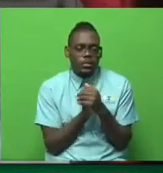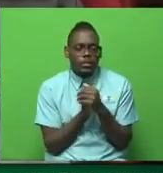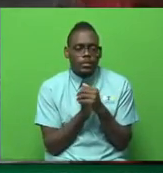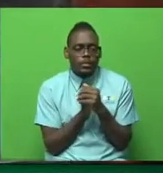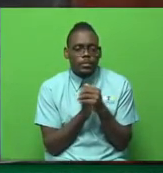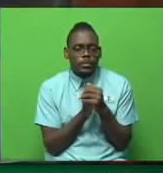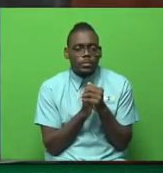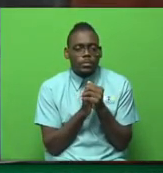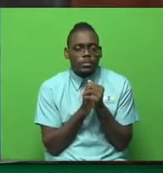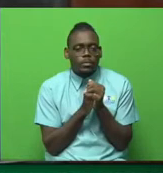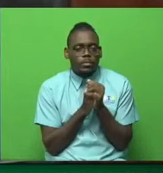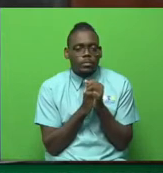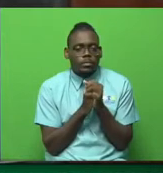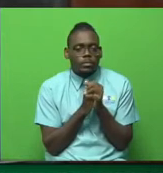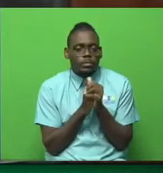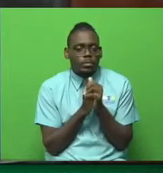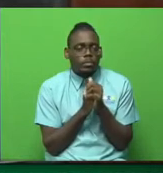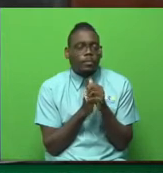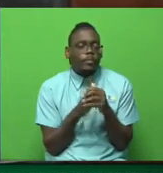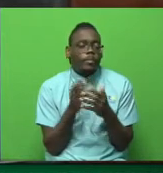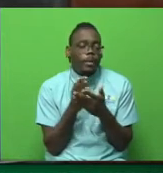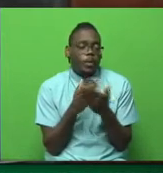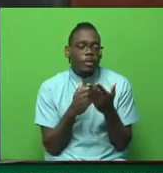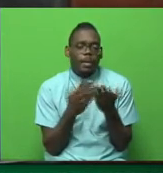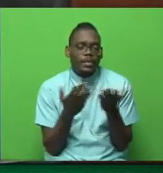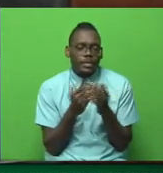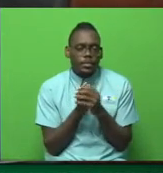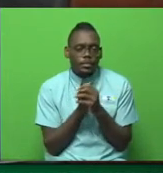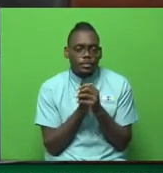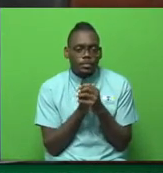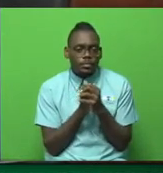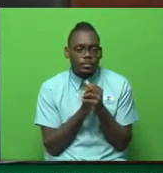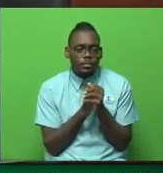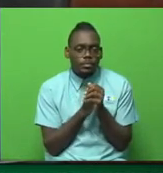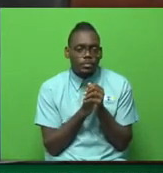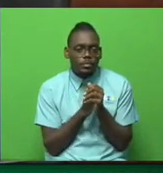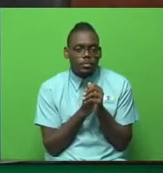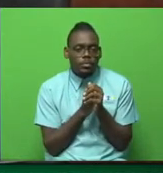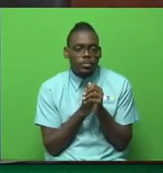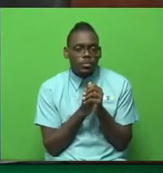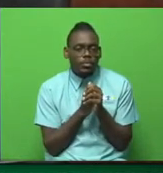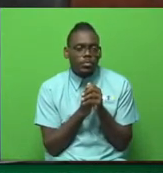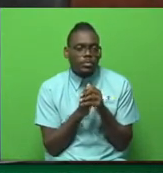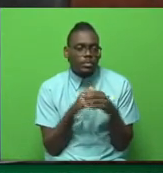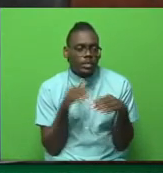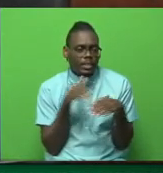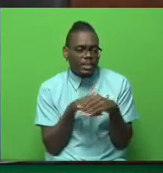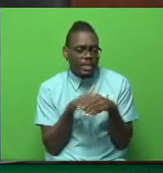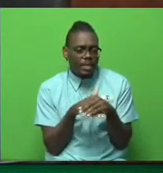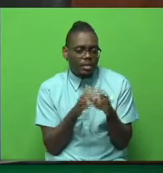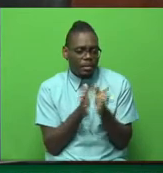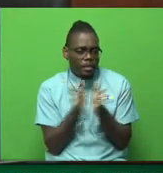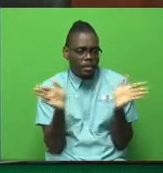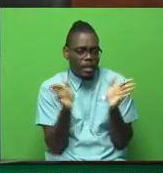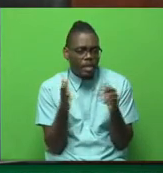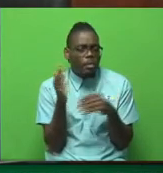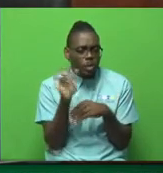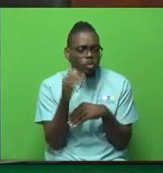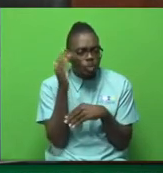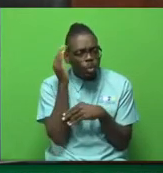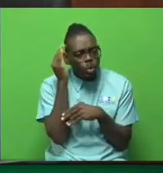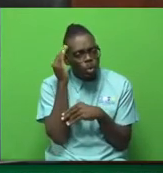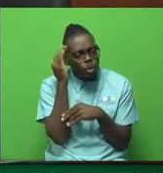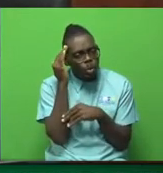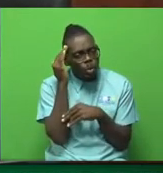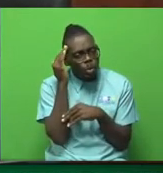guide me Mr Deputy speaker it is in the public domain the gentleman is very